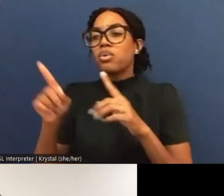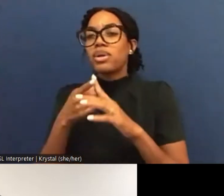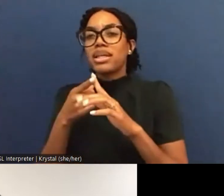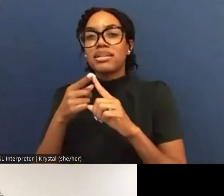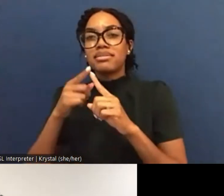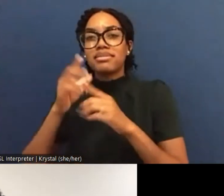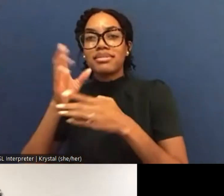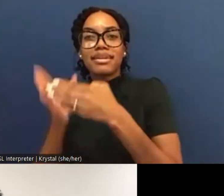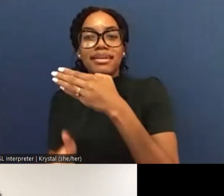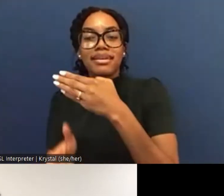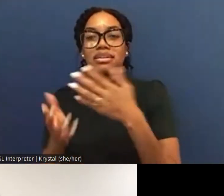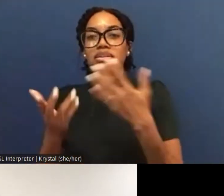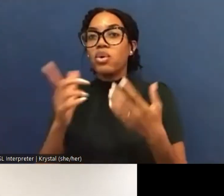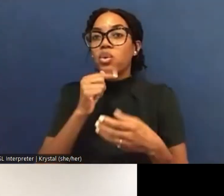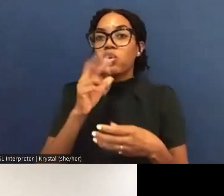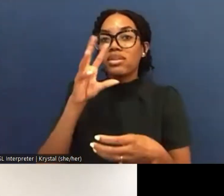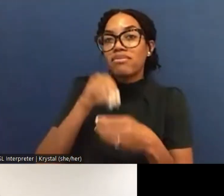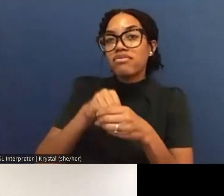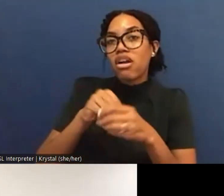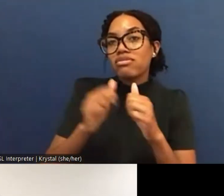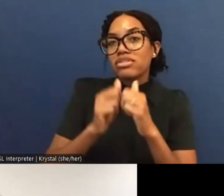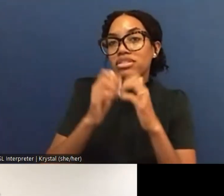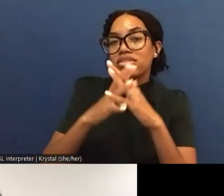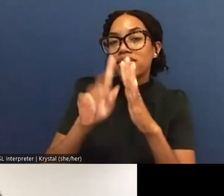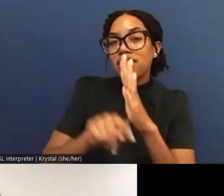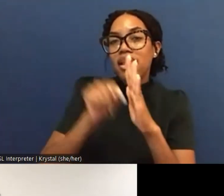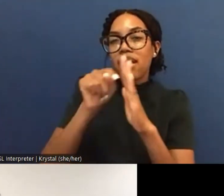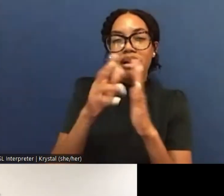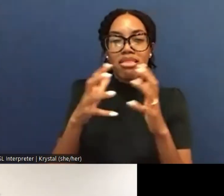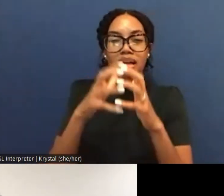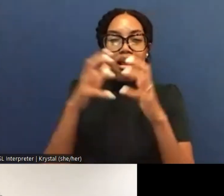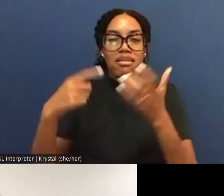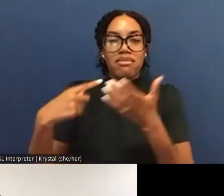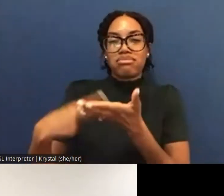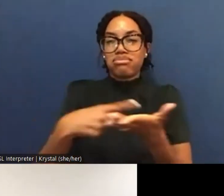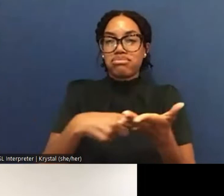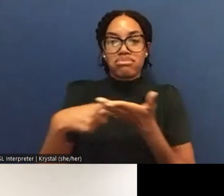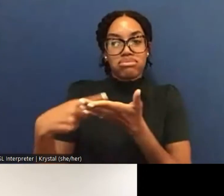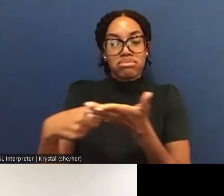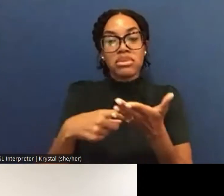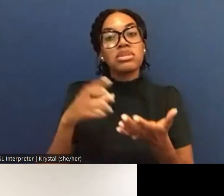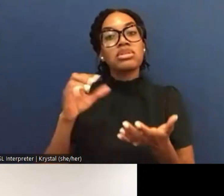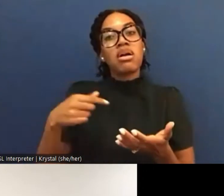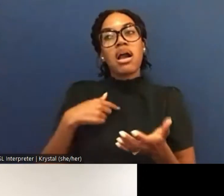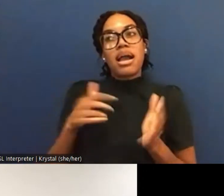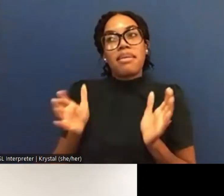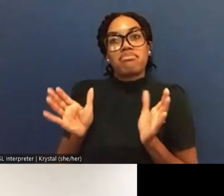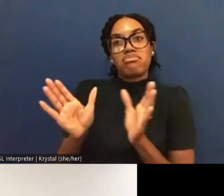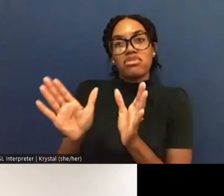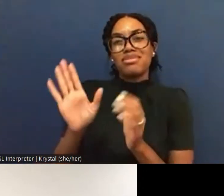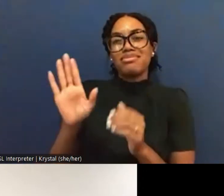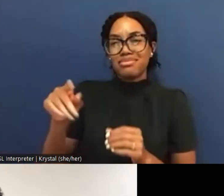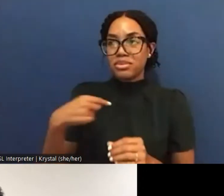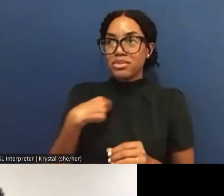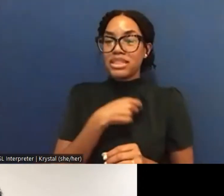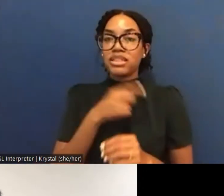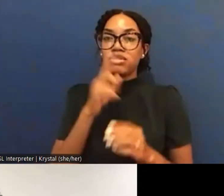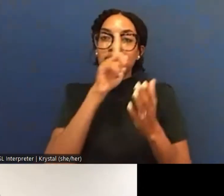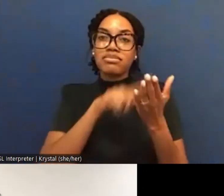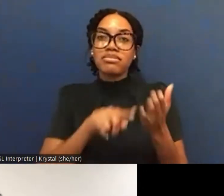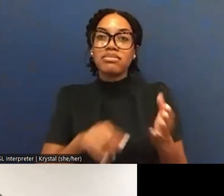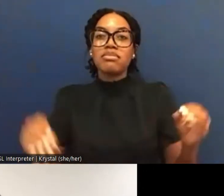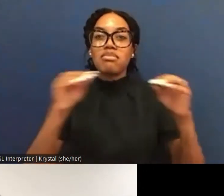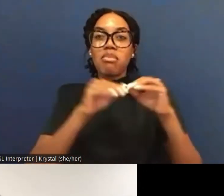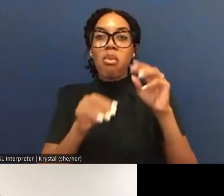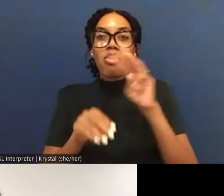really trying to push the discipline to look at the West as a space where there is a different kind of project going on, one that is